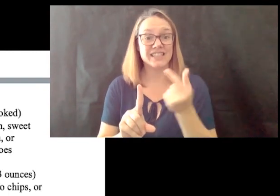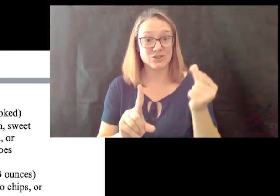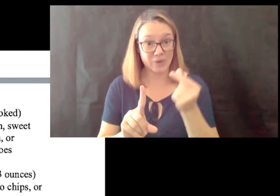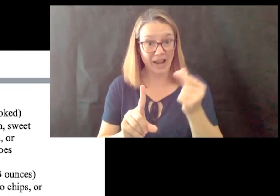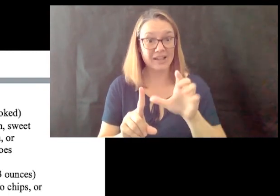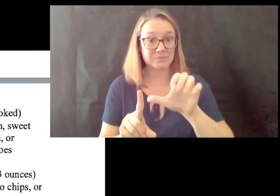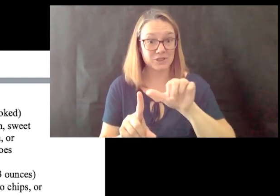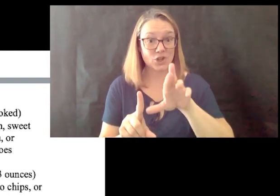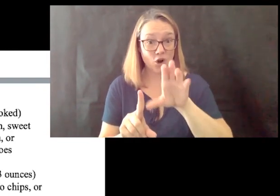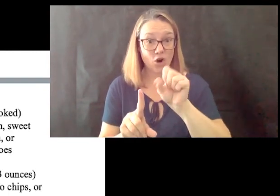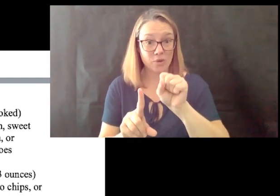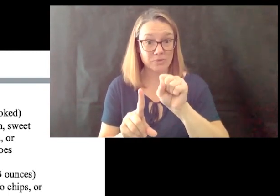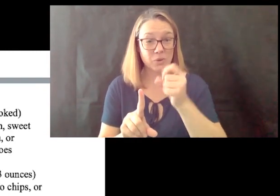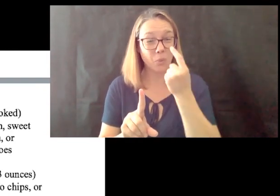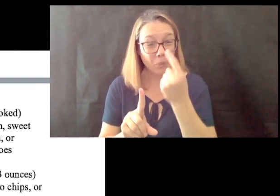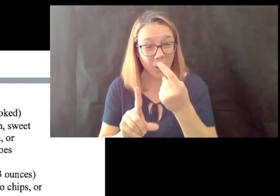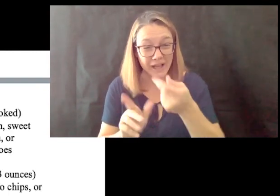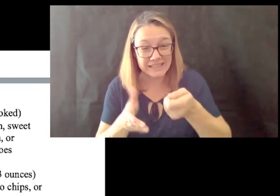grams of carbohydrates.